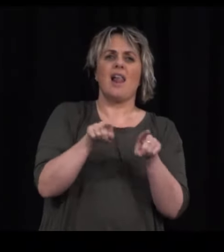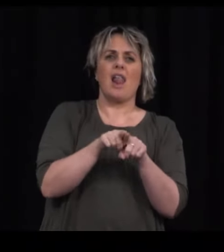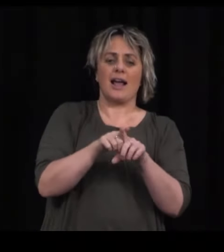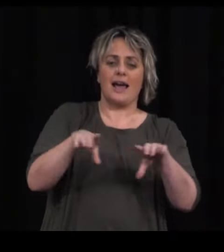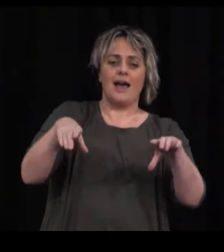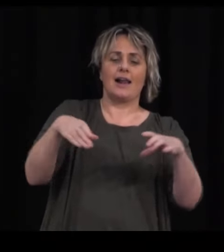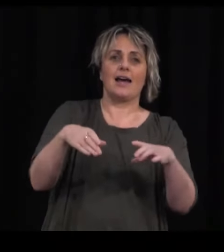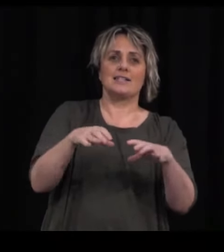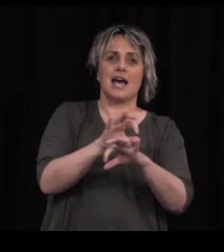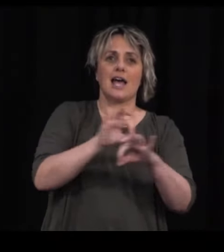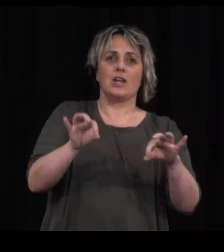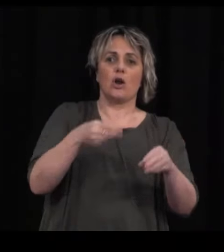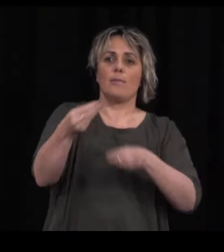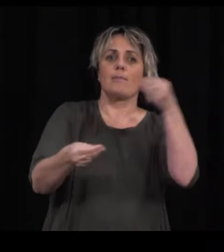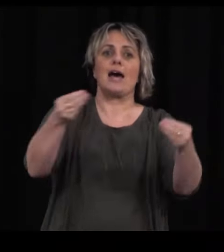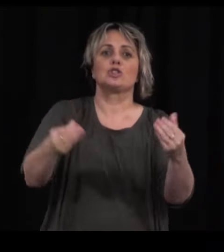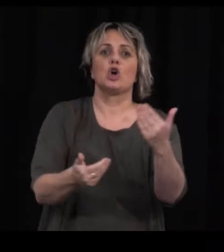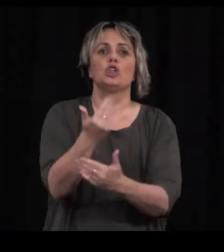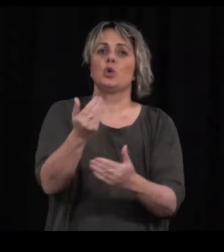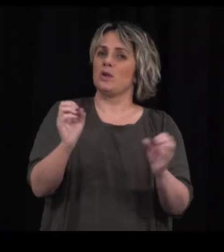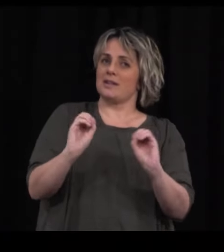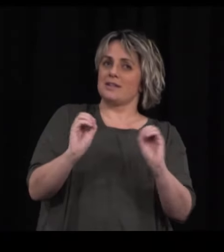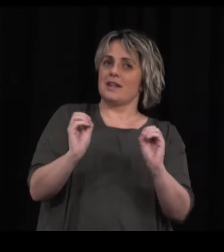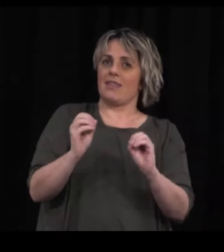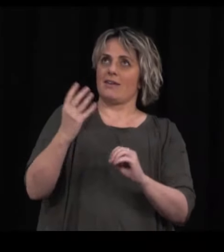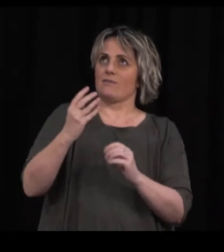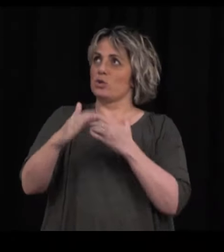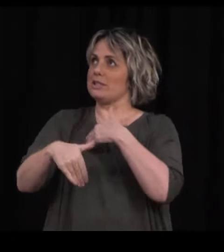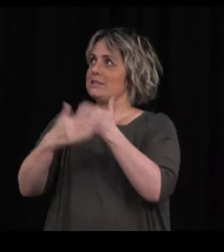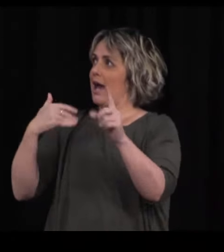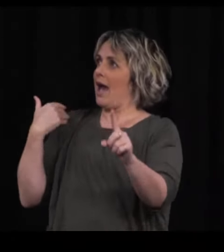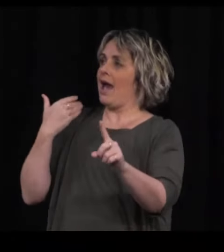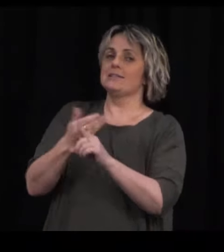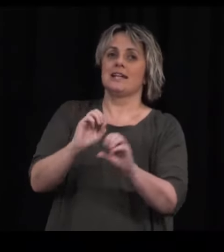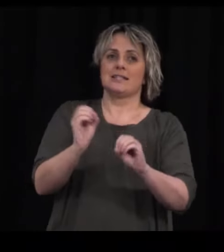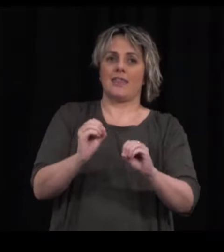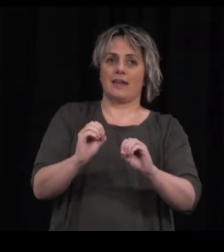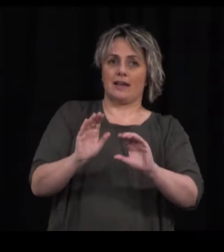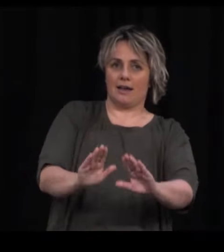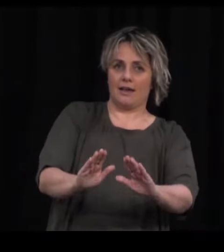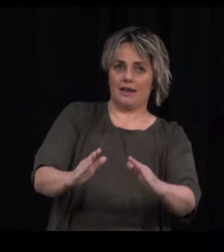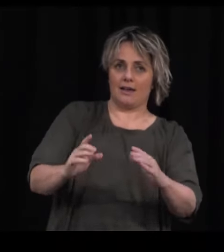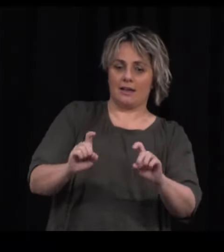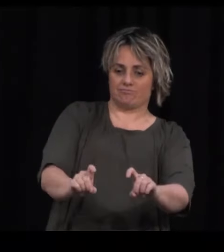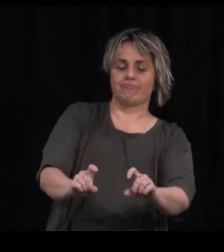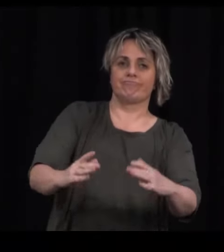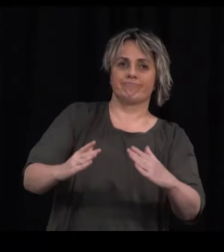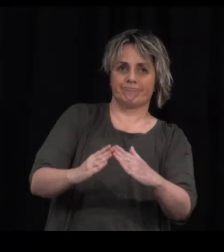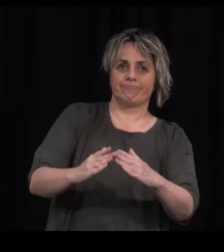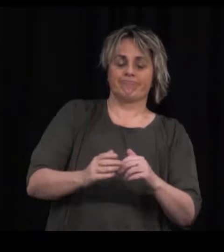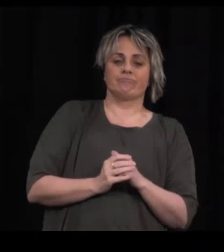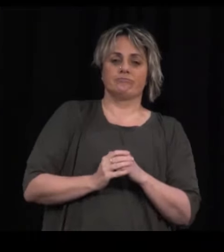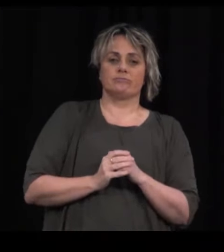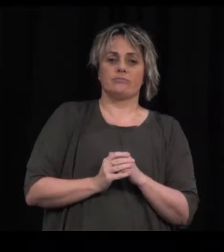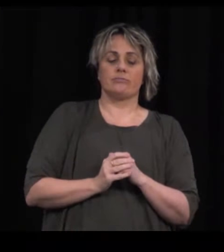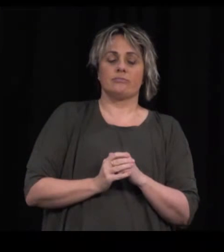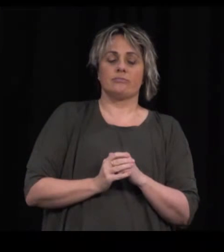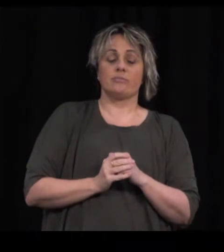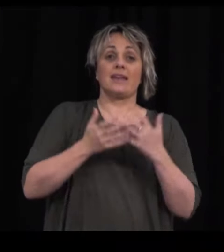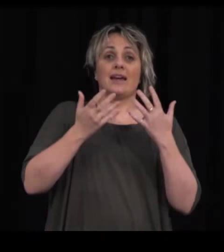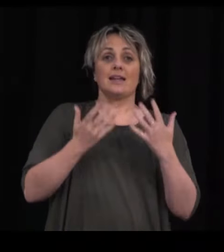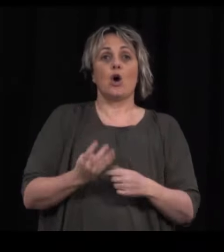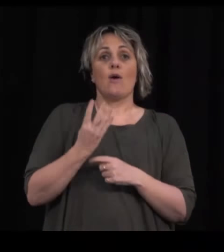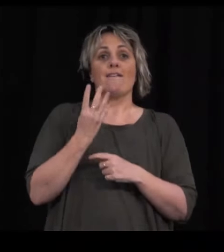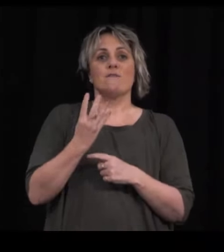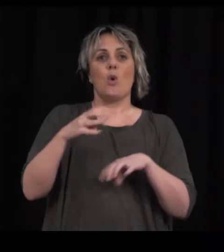have not given rise to any new cases in the last 14 days. There are now just 4